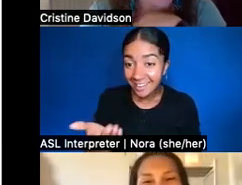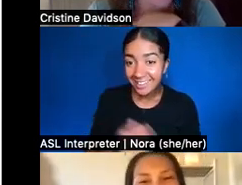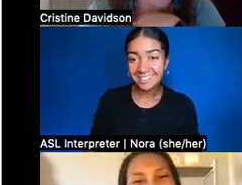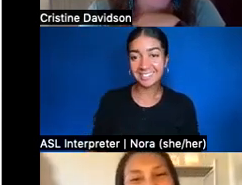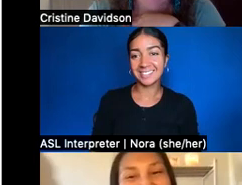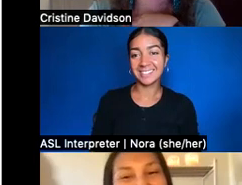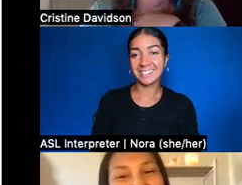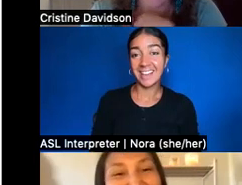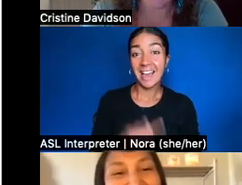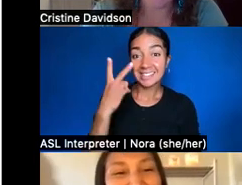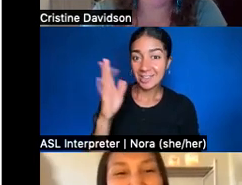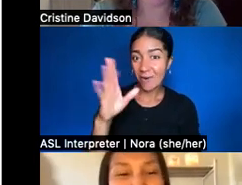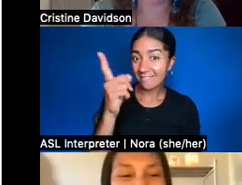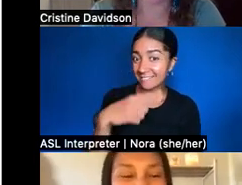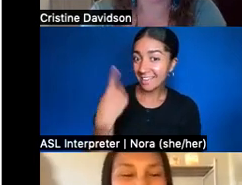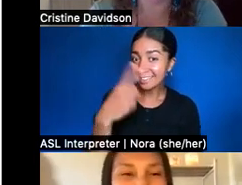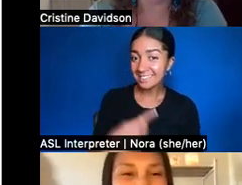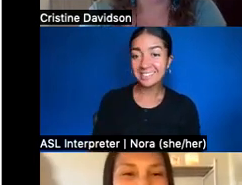I see your face.